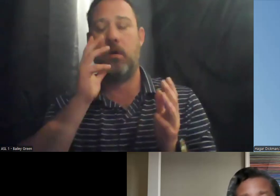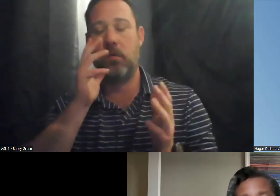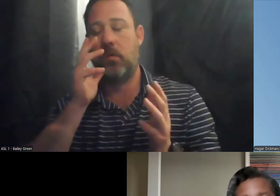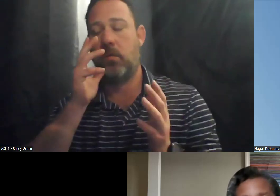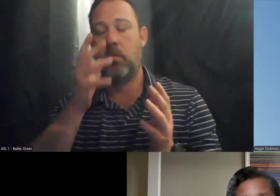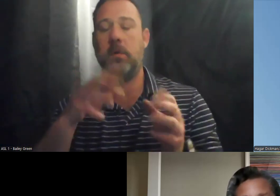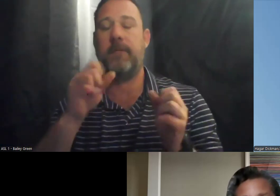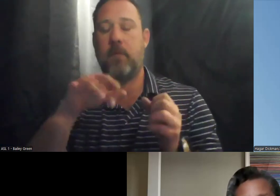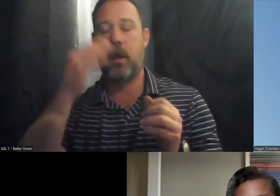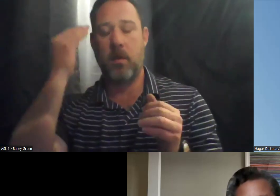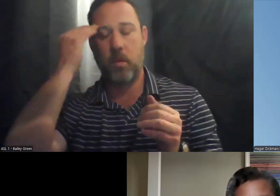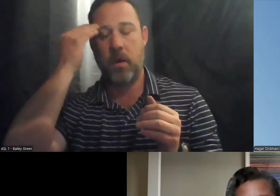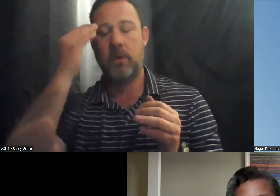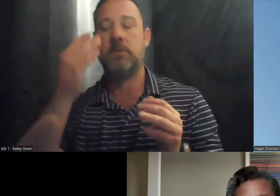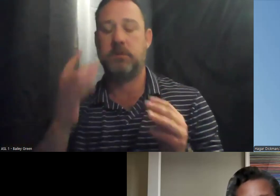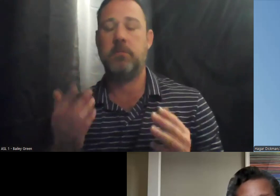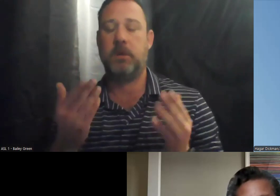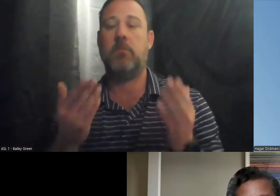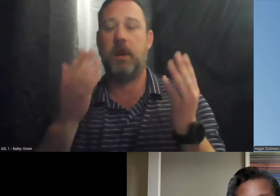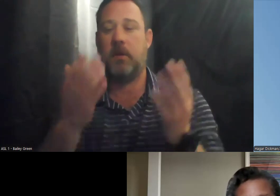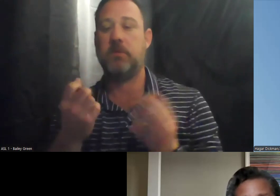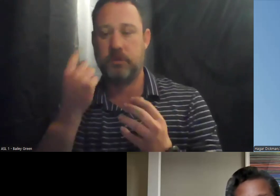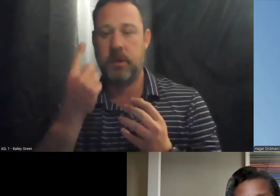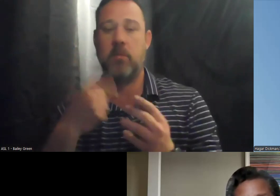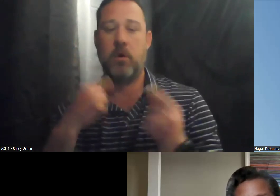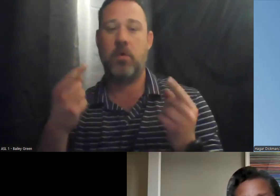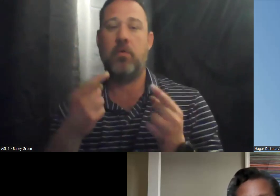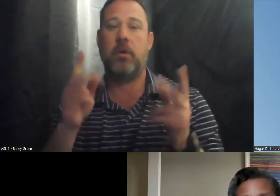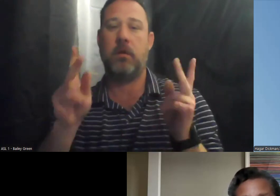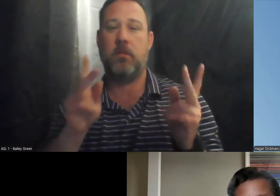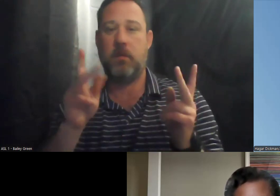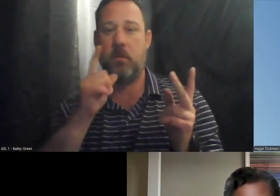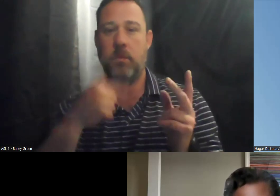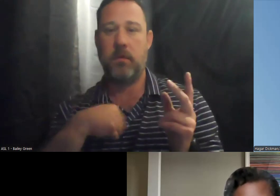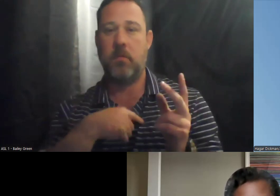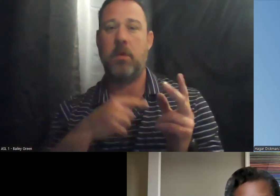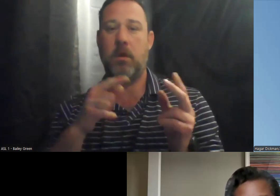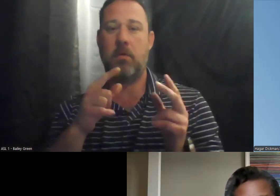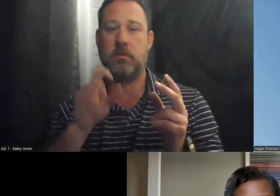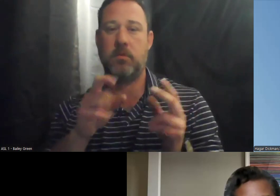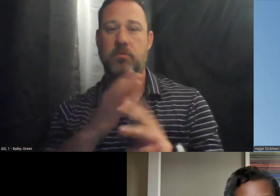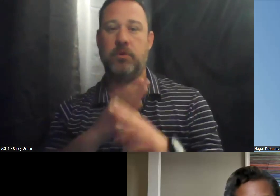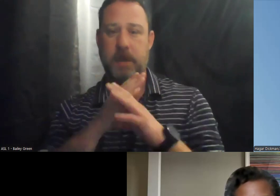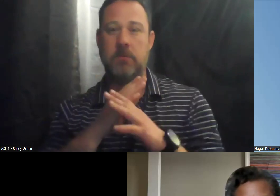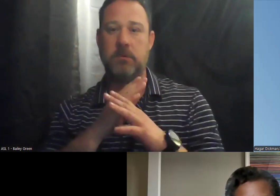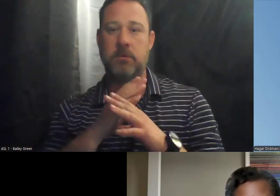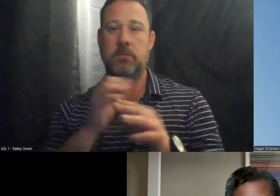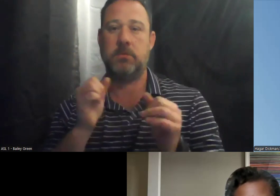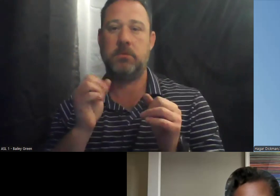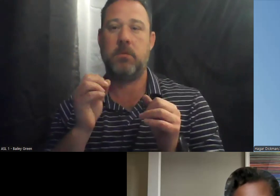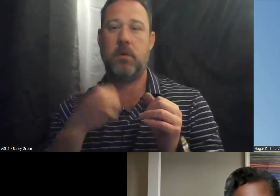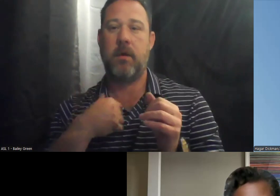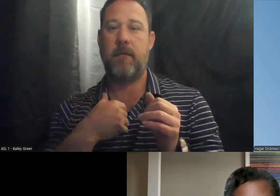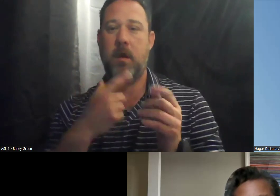that awareness to be raised to understand we're hurting the very people that we vowed to protect. So we have